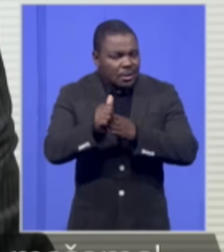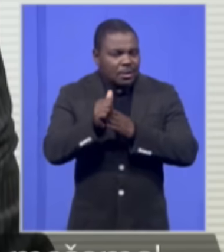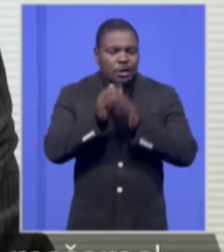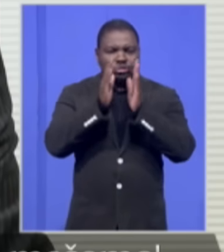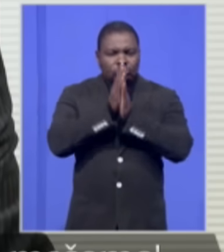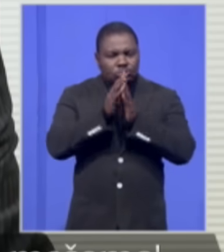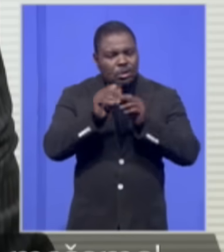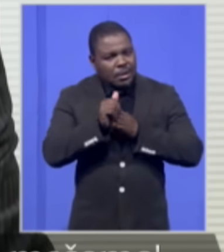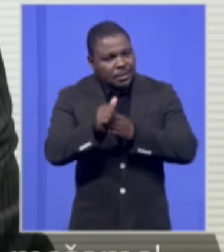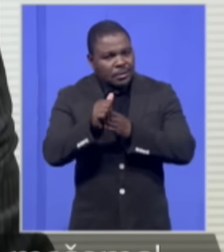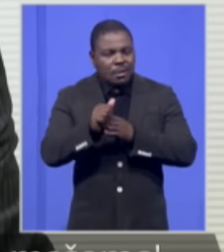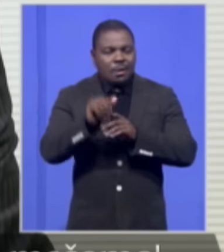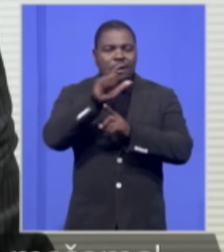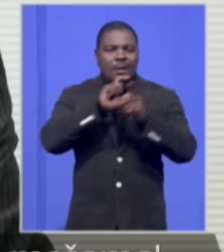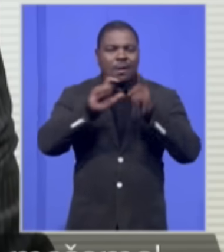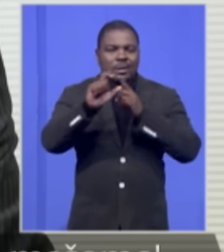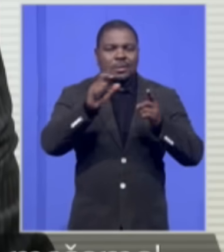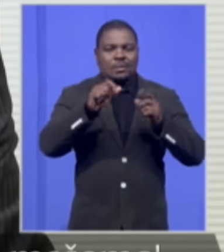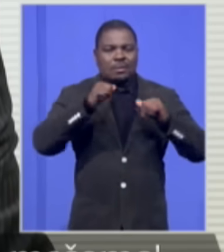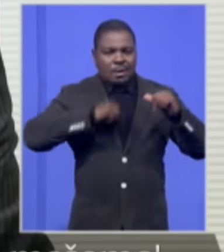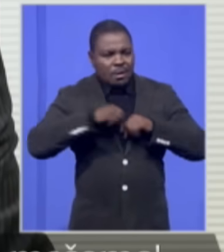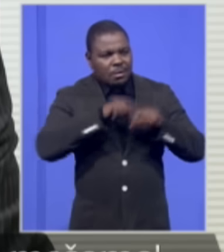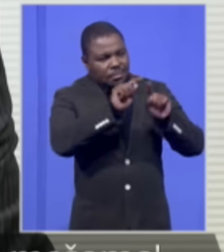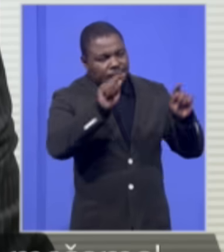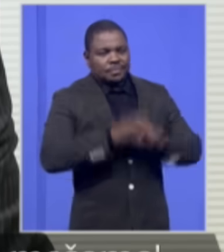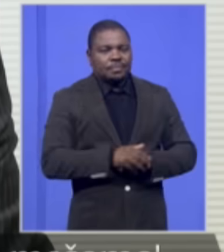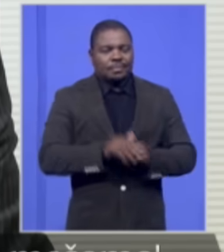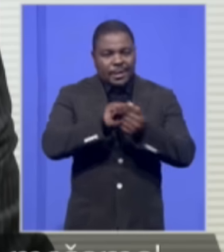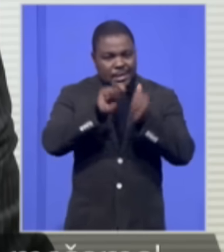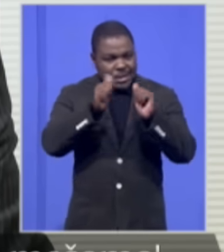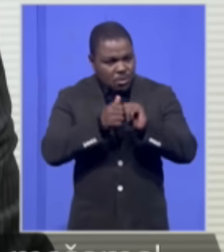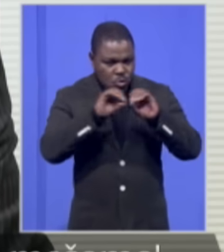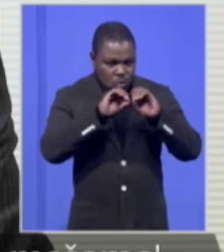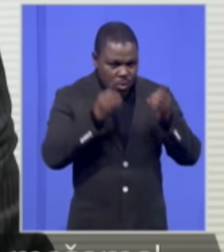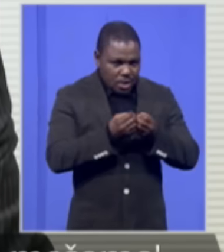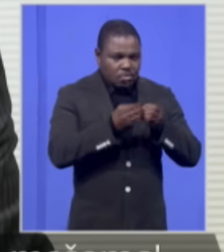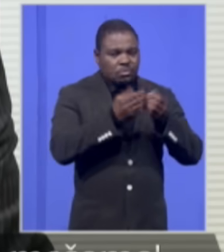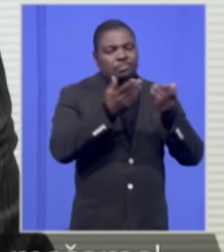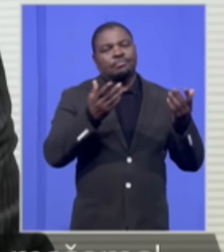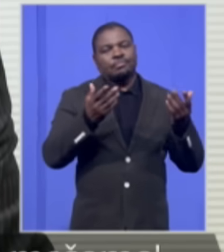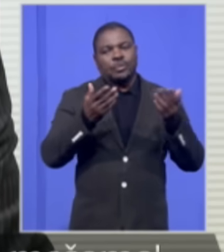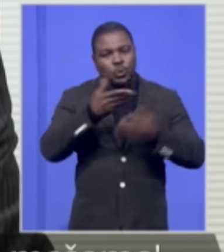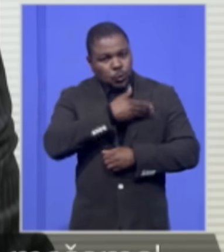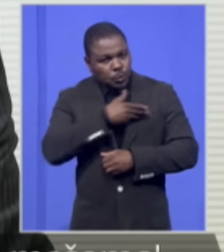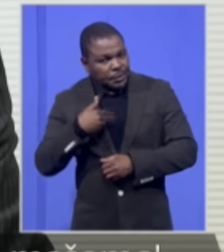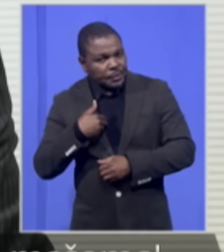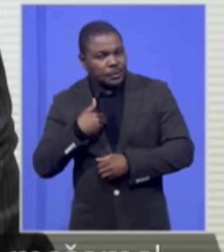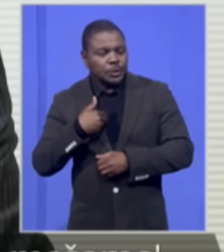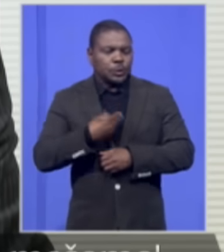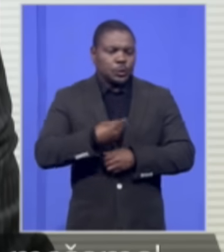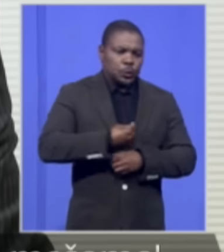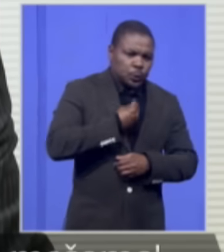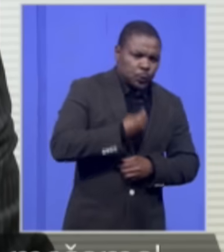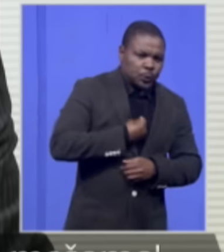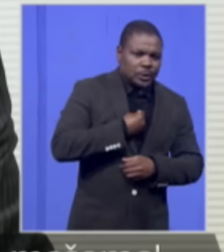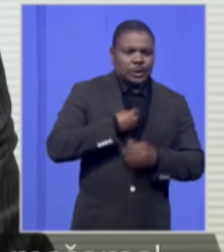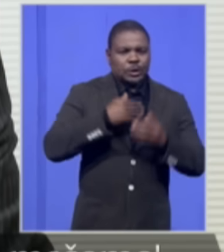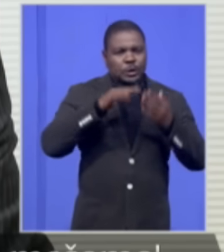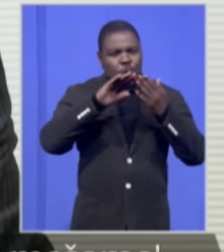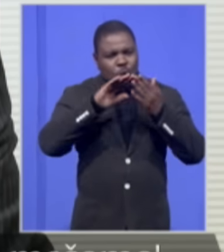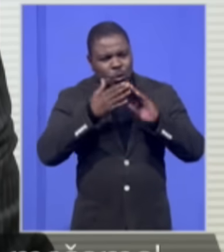leaders, cultural workers, sports organizations, women, youth,